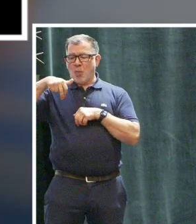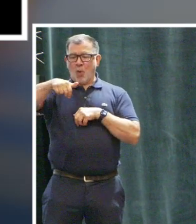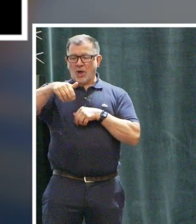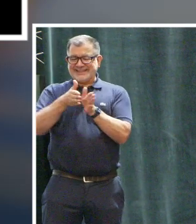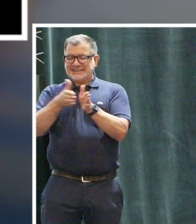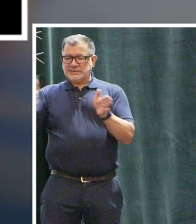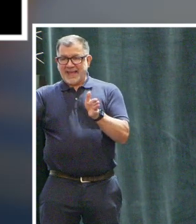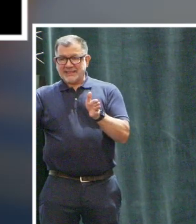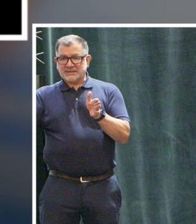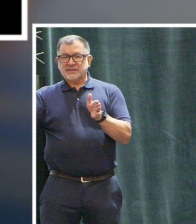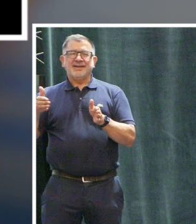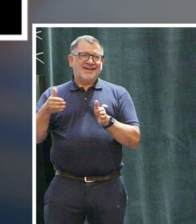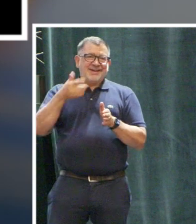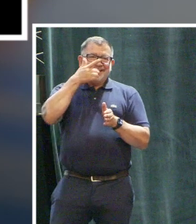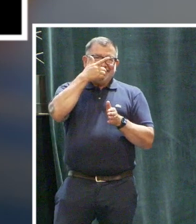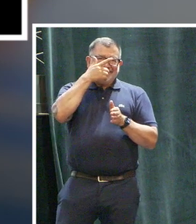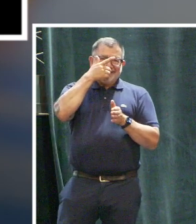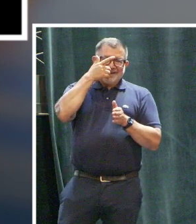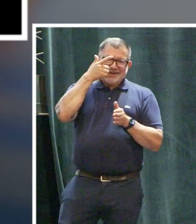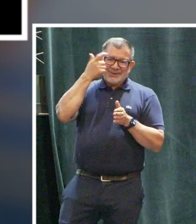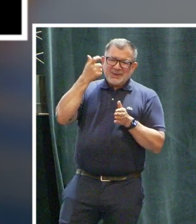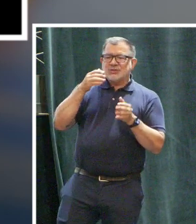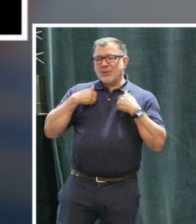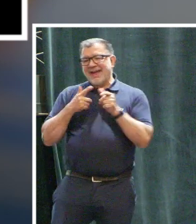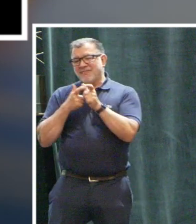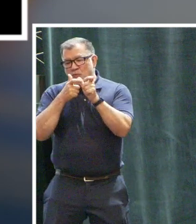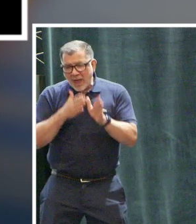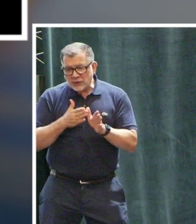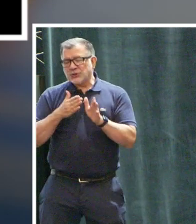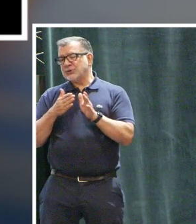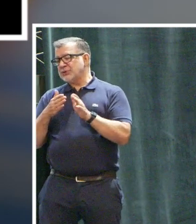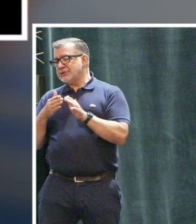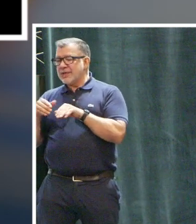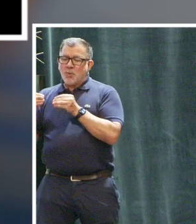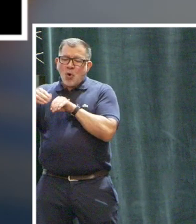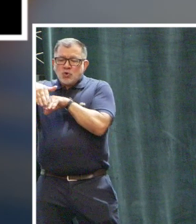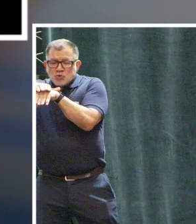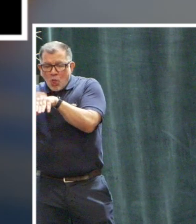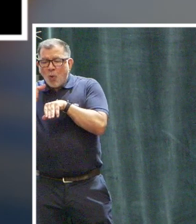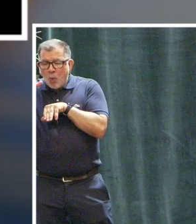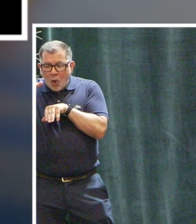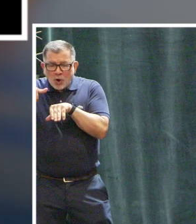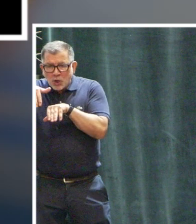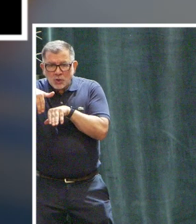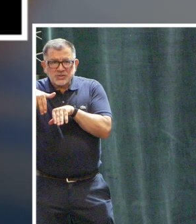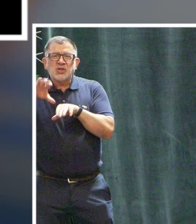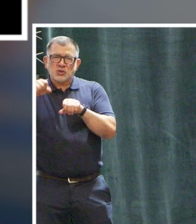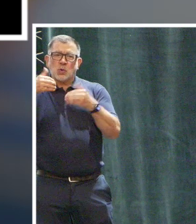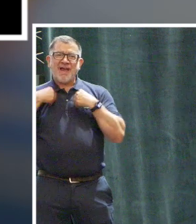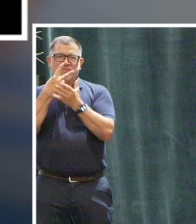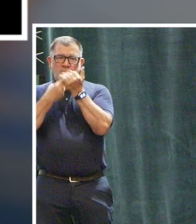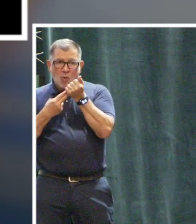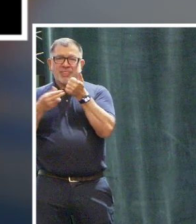where you get kind of the multi-mobility, the joggers, and then kind of the slower, more ambulatory path that's closer to the water.